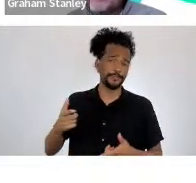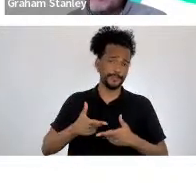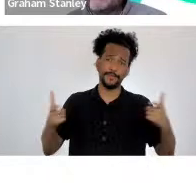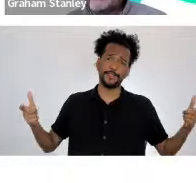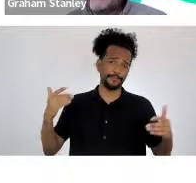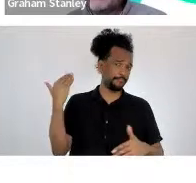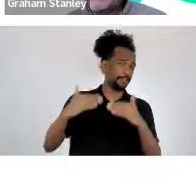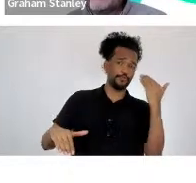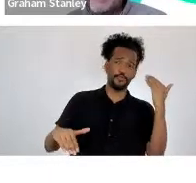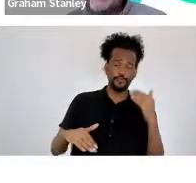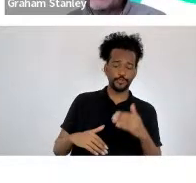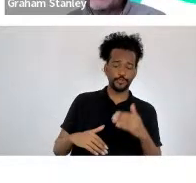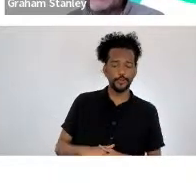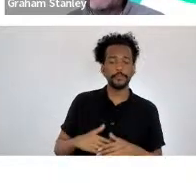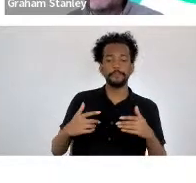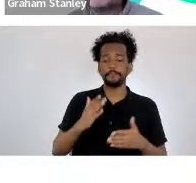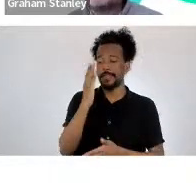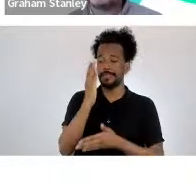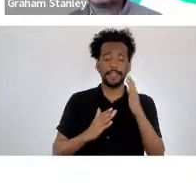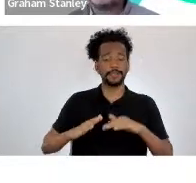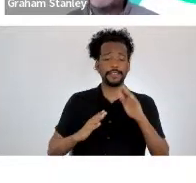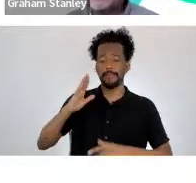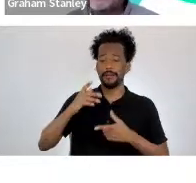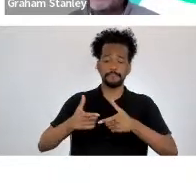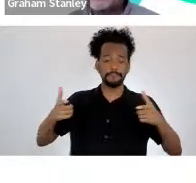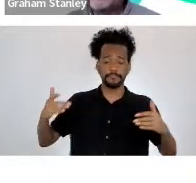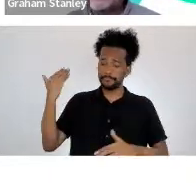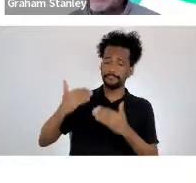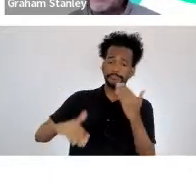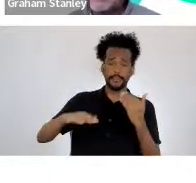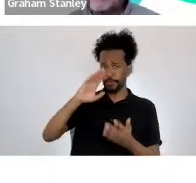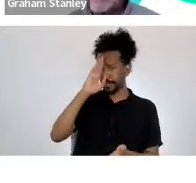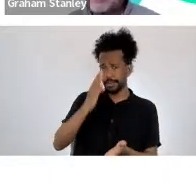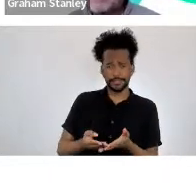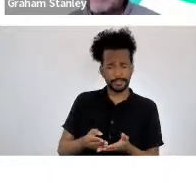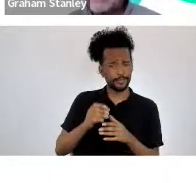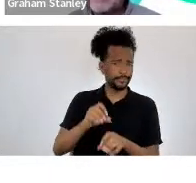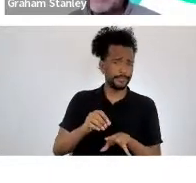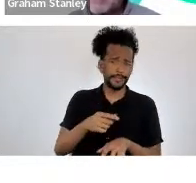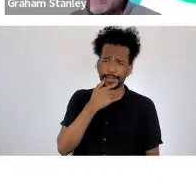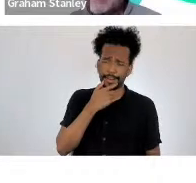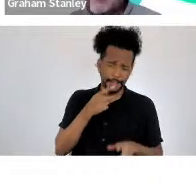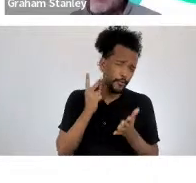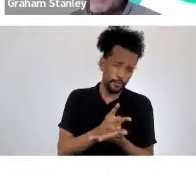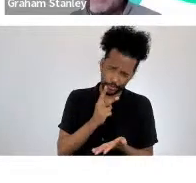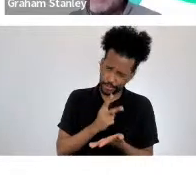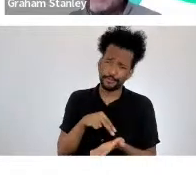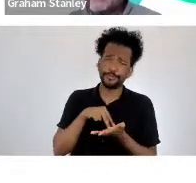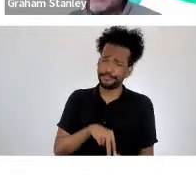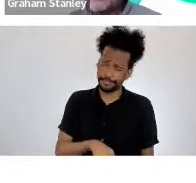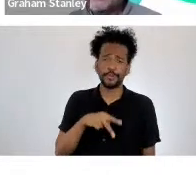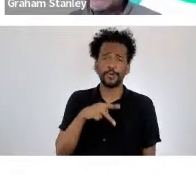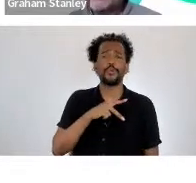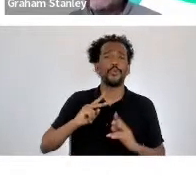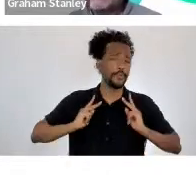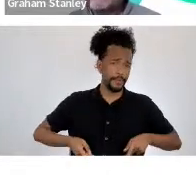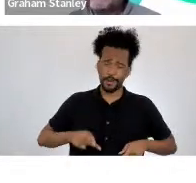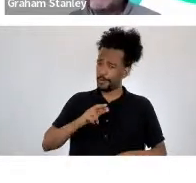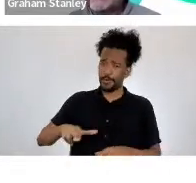teachers, 51%, believe that English language teaching will continue to be done by humans, not AI.